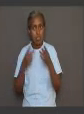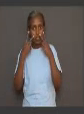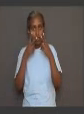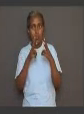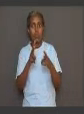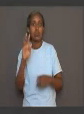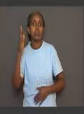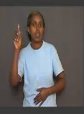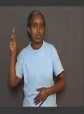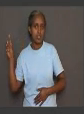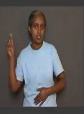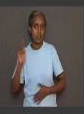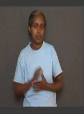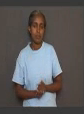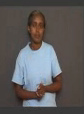this.